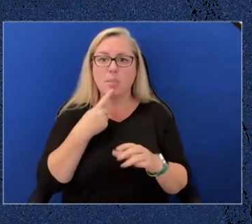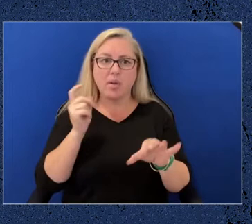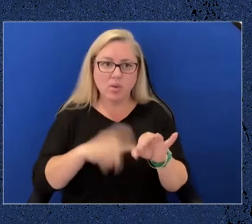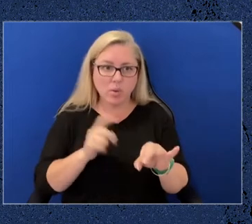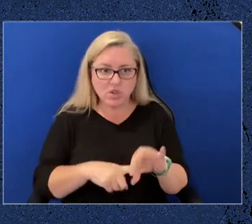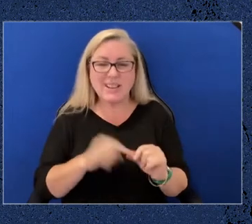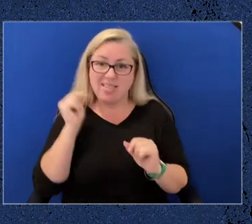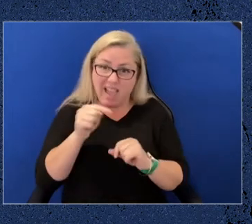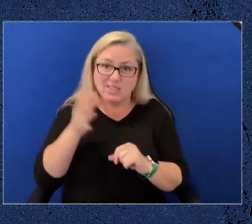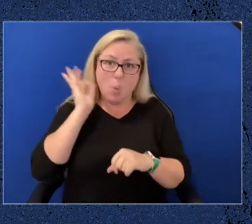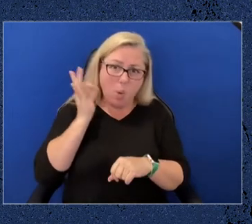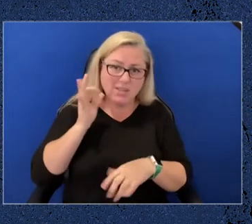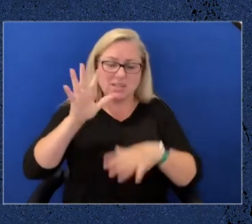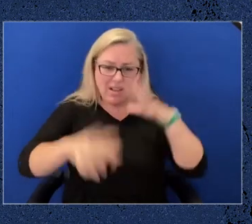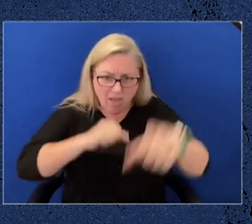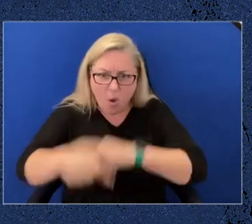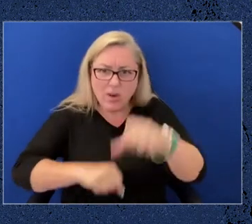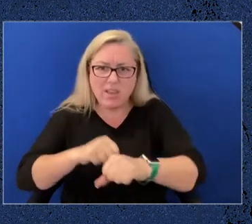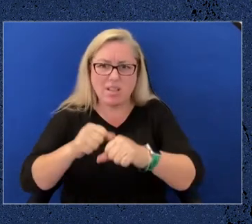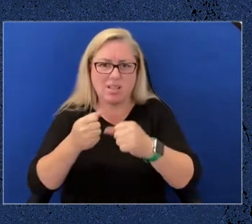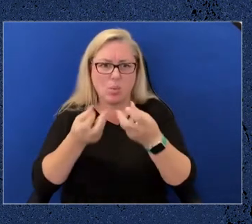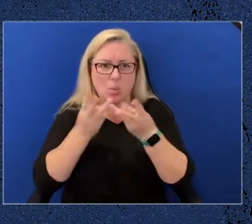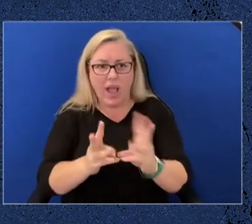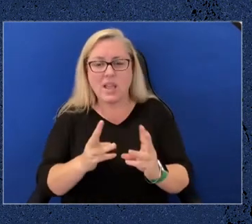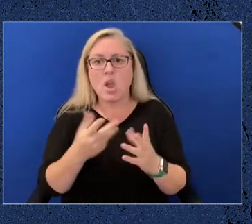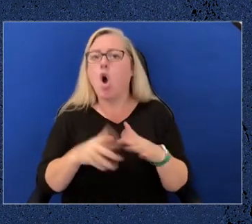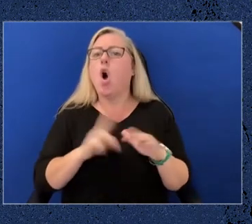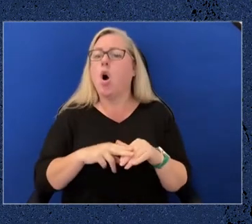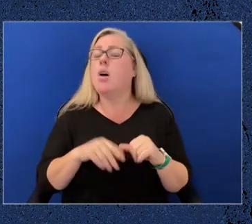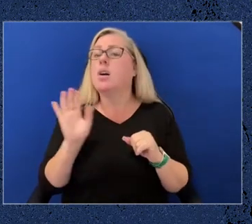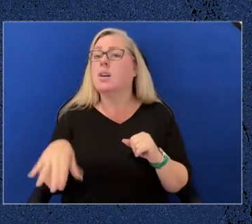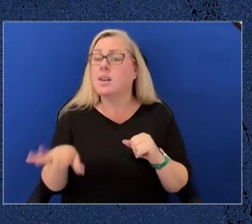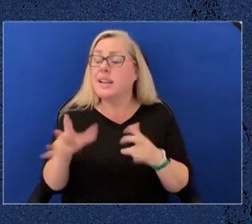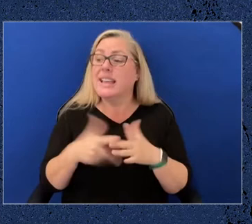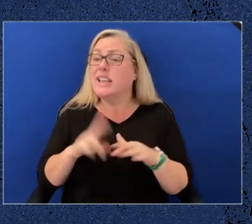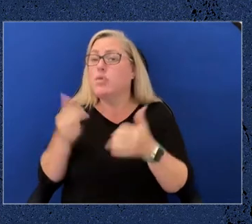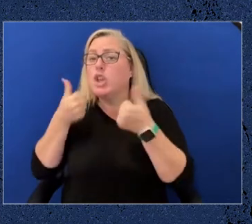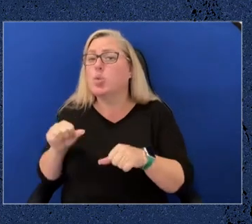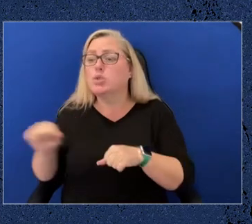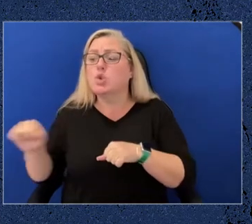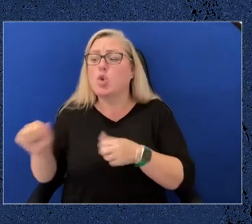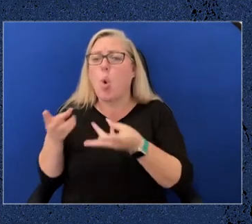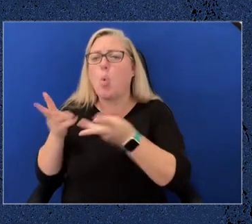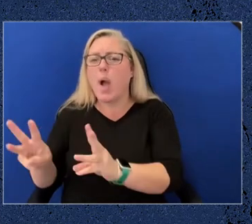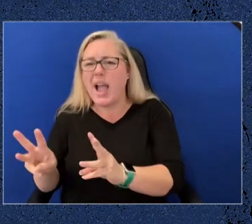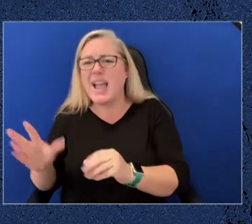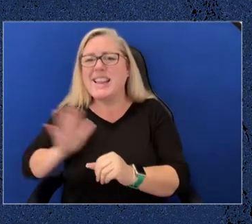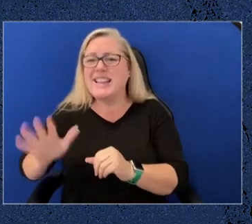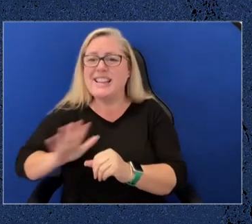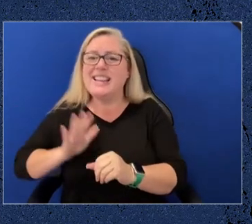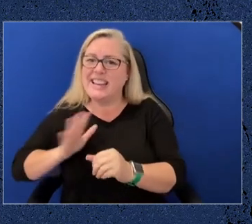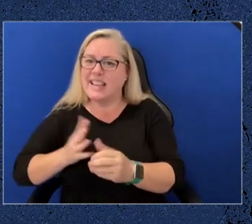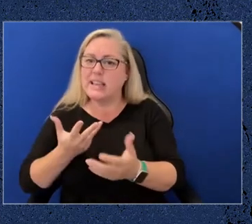colonial. If we're going to come to your way, can we do it in a way that makes us feel safe? Yeah. Question. And verges on gaslighting as well. It is a little